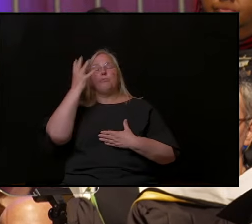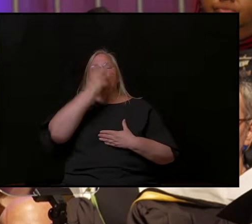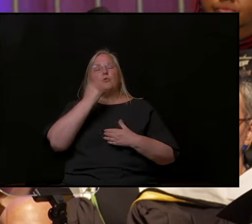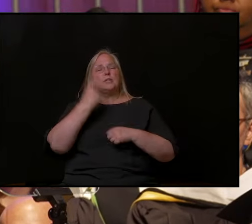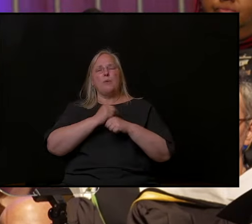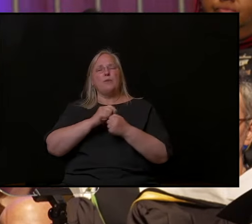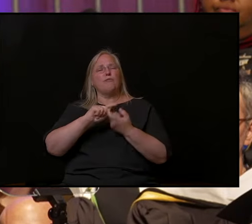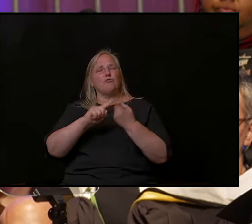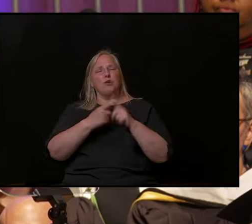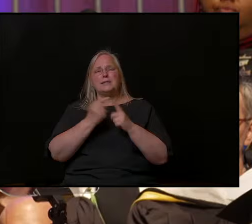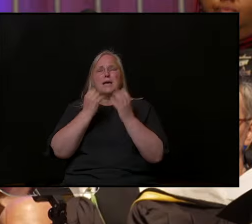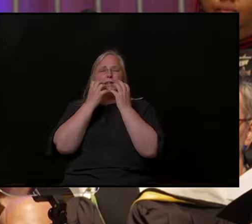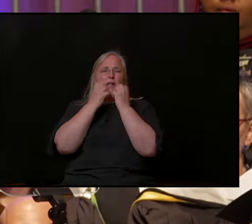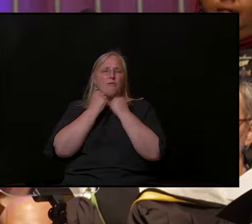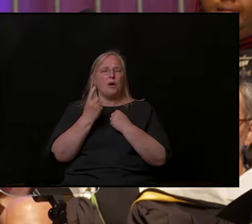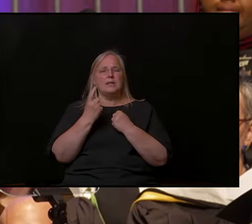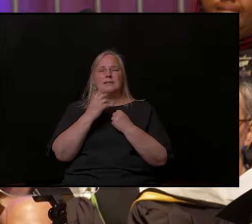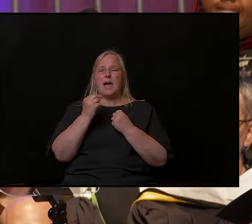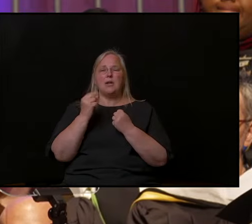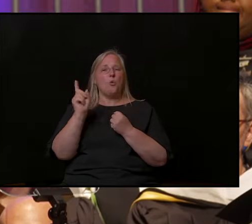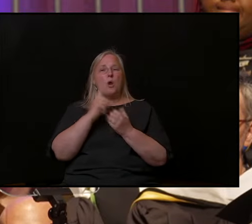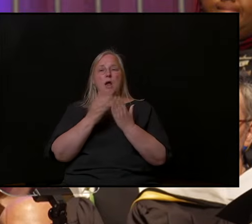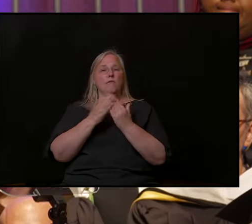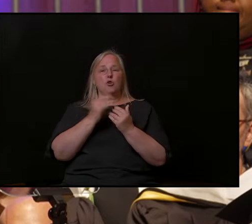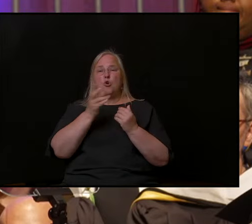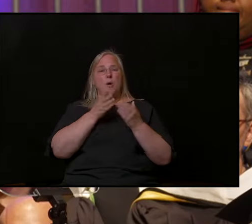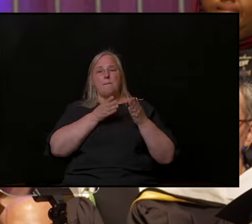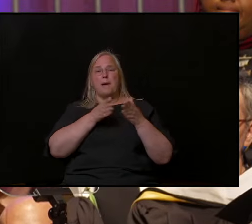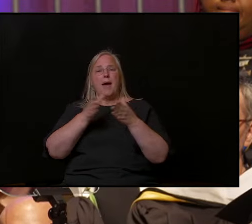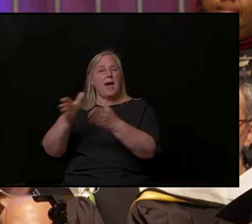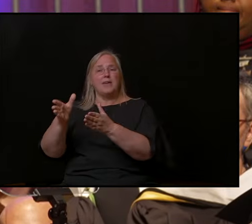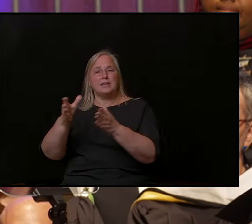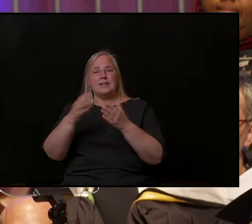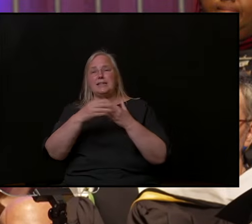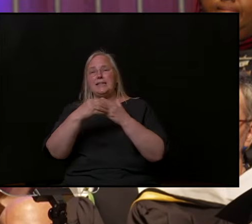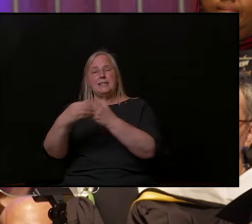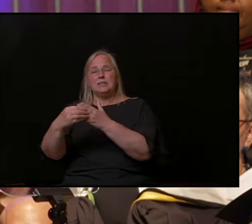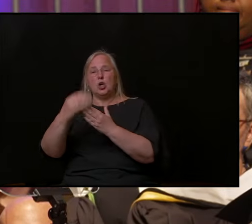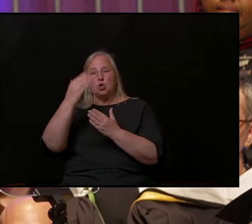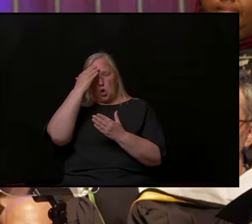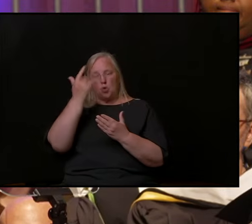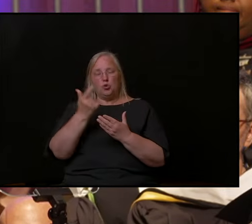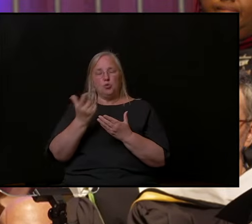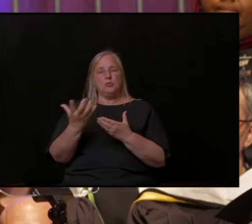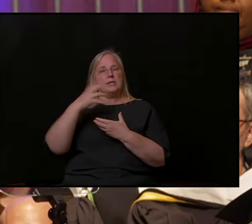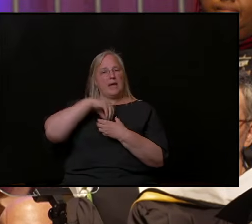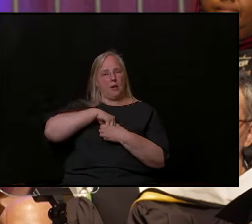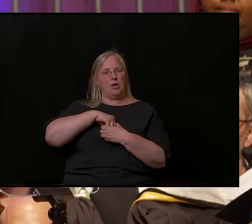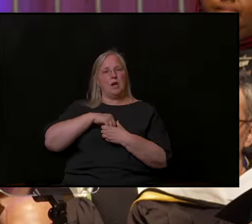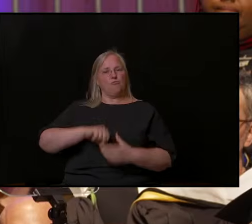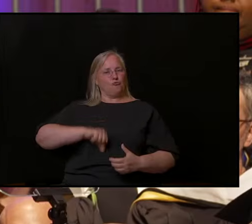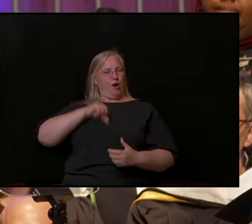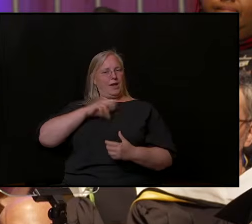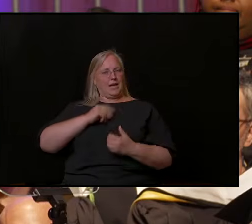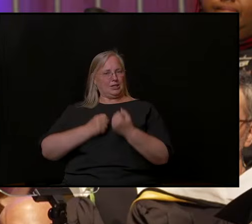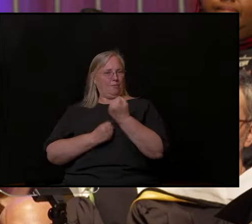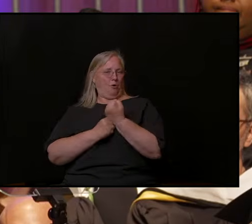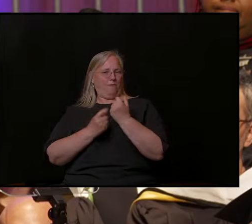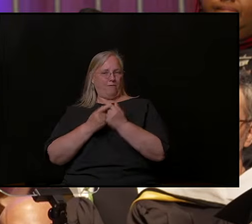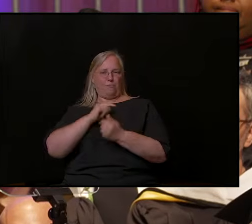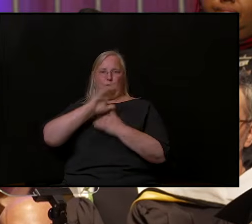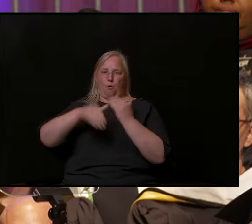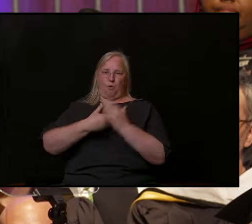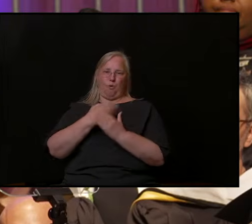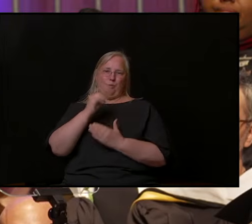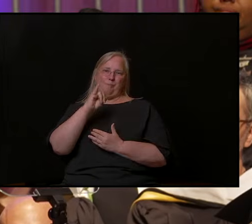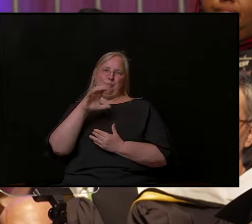loved ones, and wherever your path leads, know that you carry the pride and support of the entire